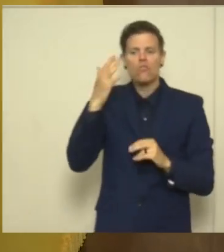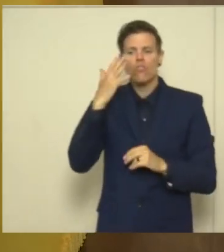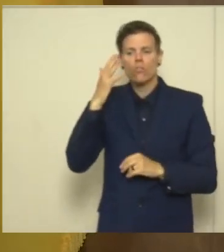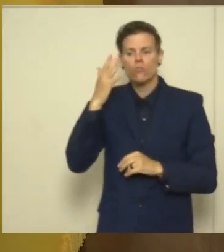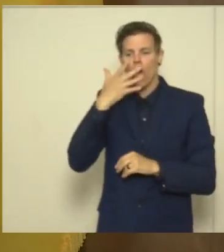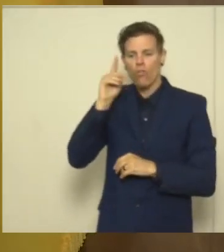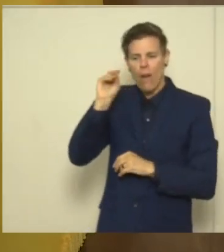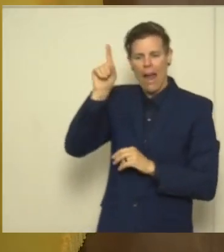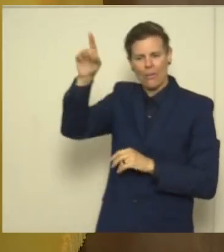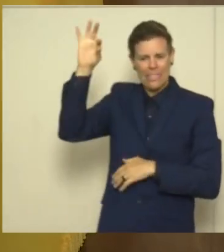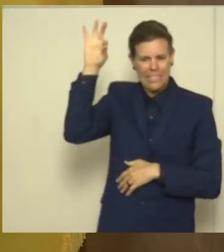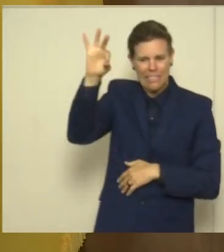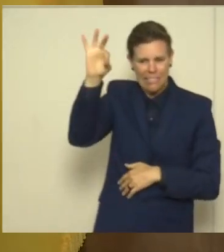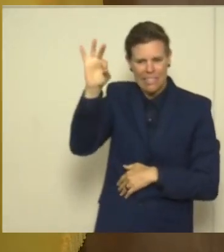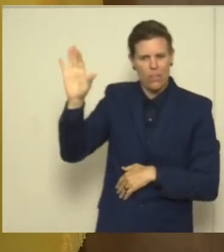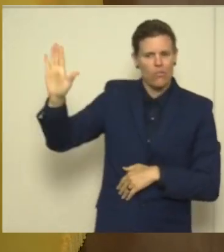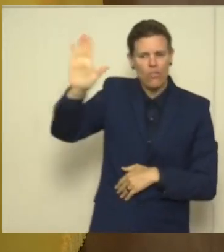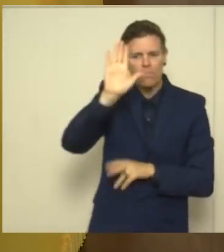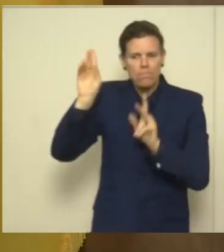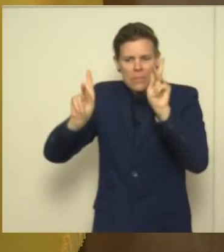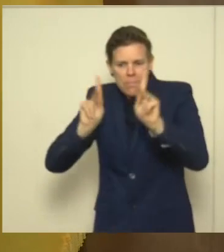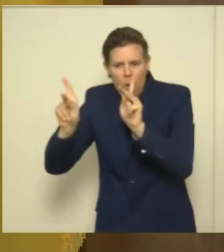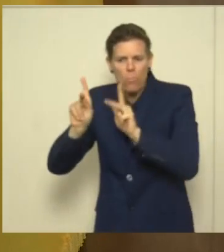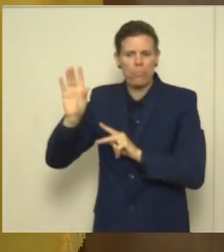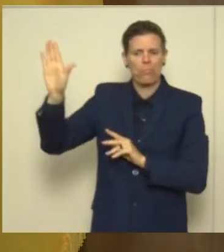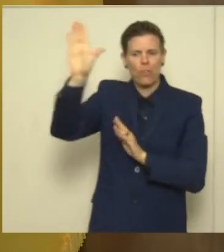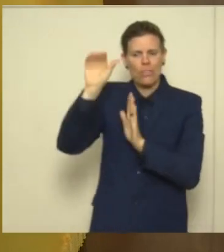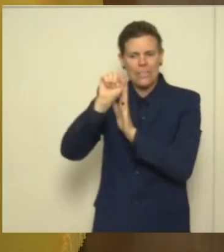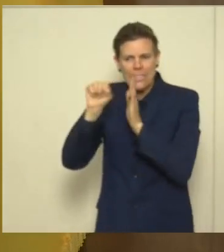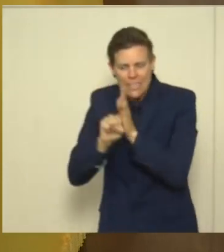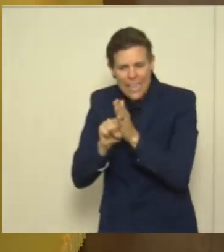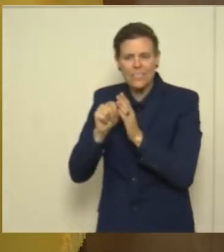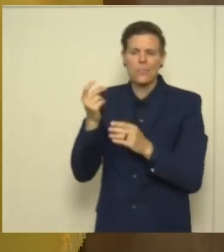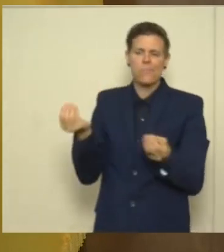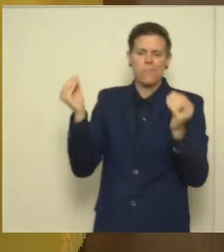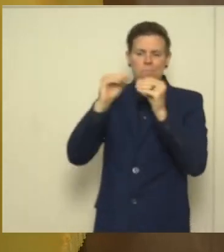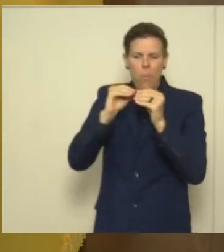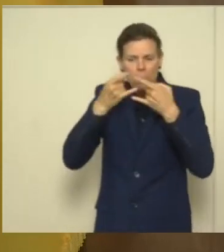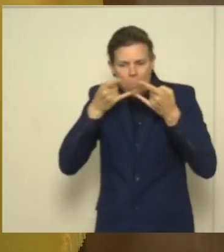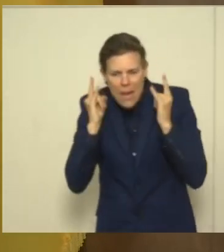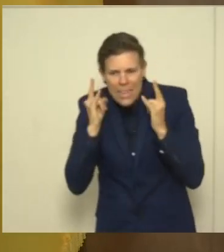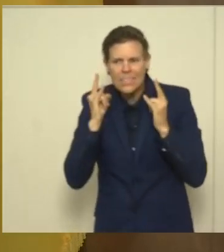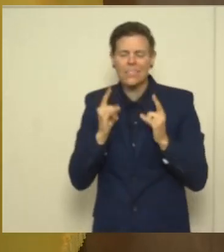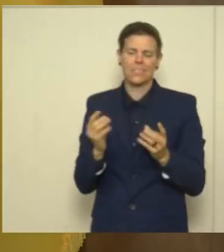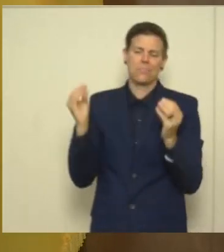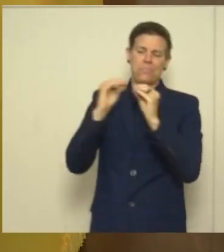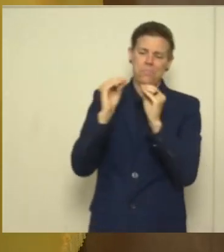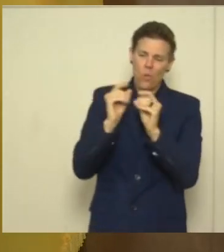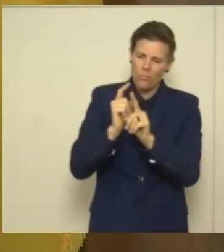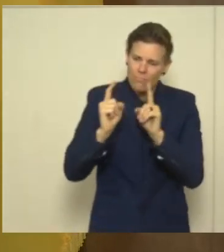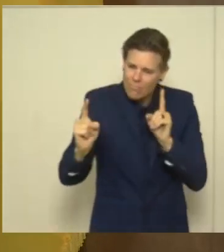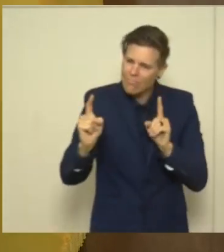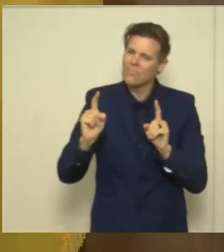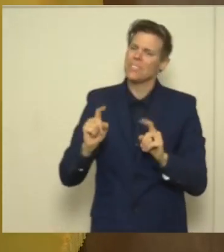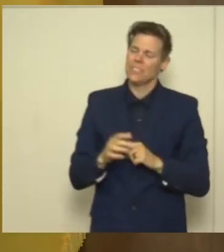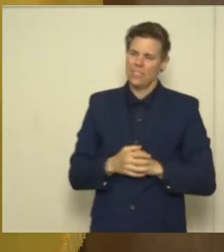is, I need more mask wearing. I know that folks get